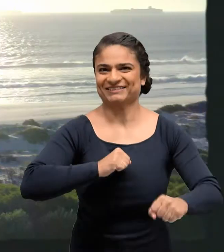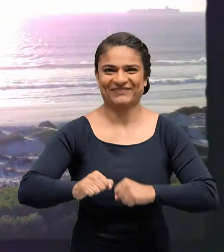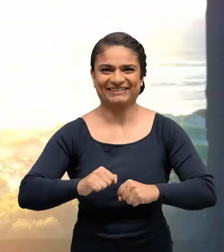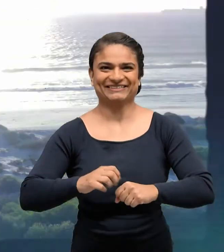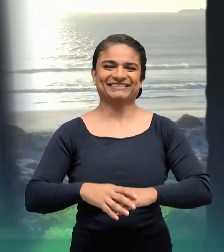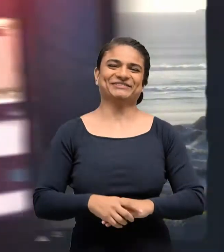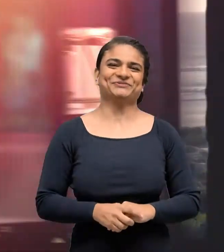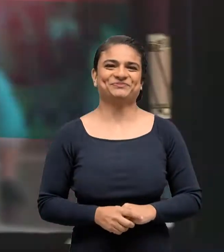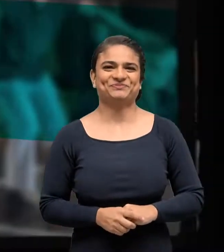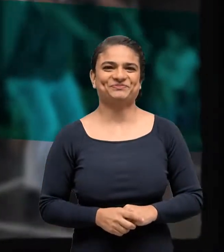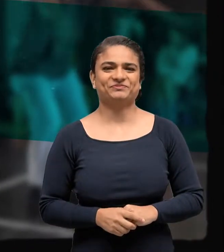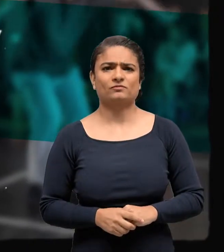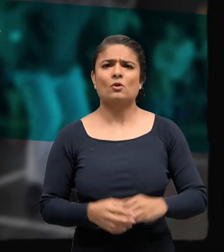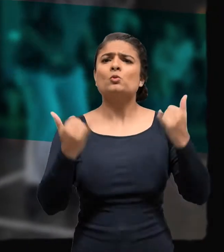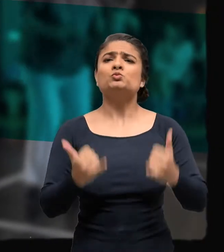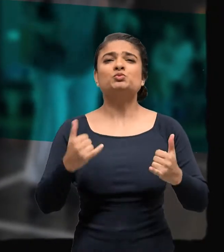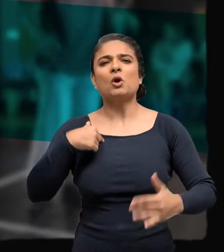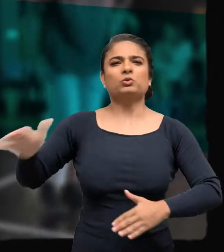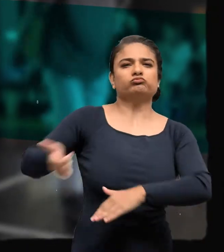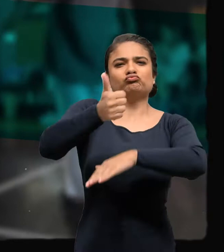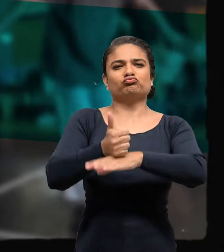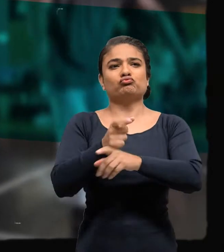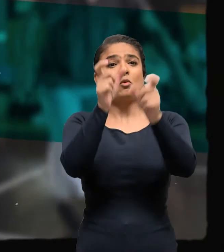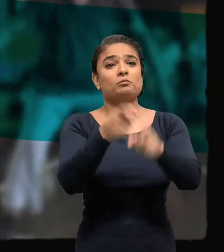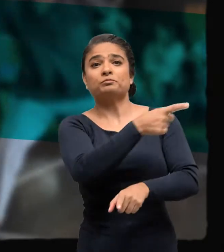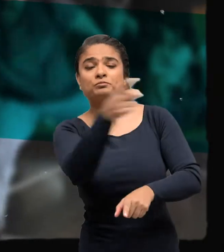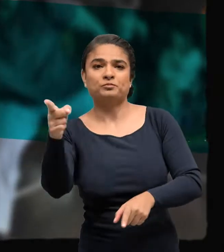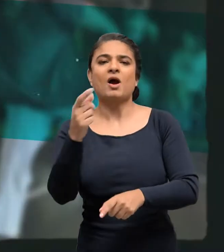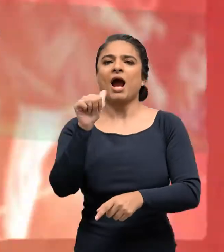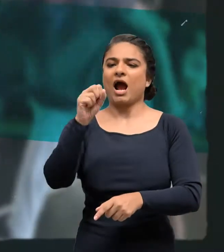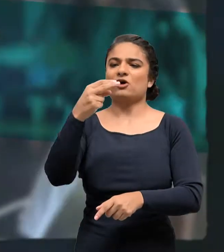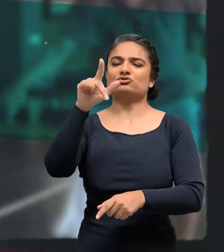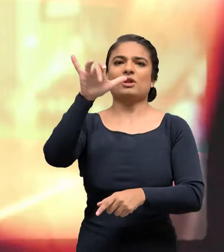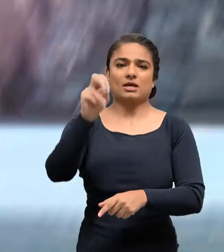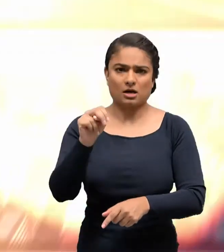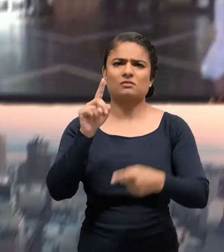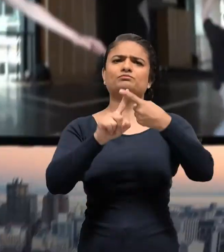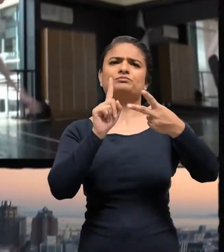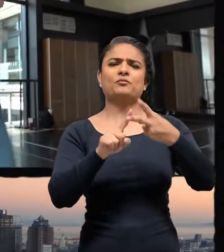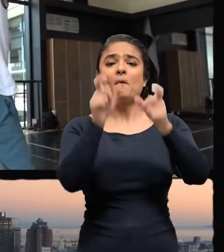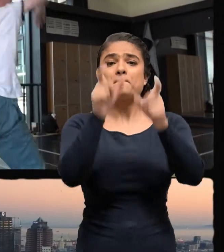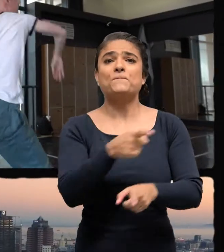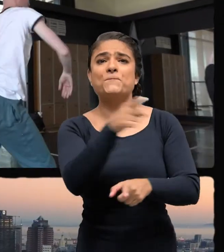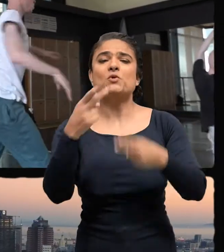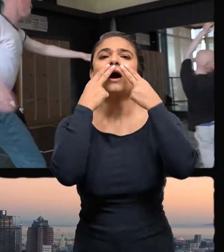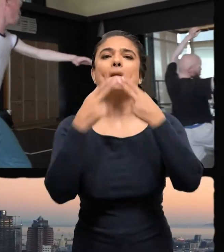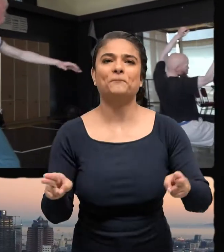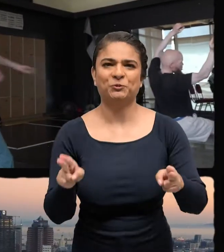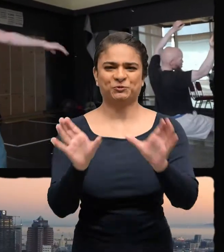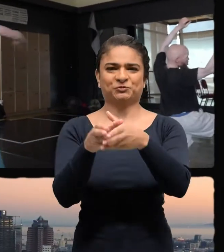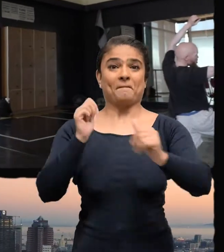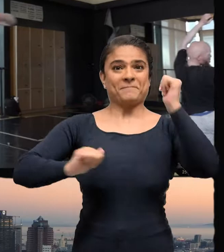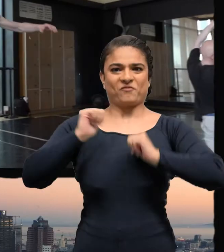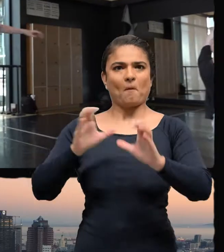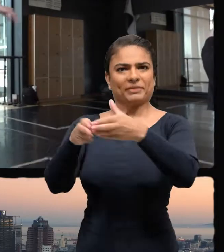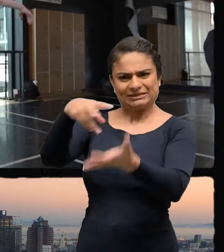show, we sat down with Andile Vellem and Nadine McKenzie at the Unmute Dance Company, a performing arts